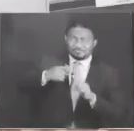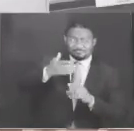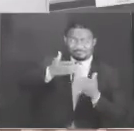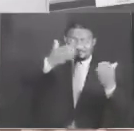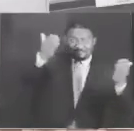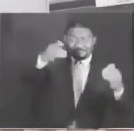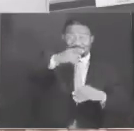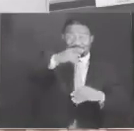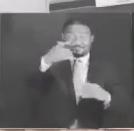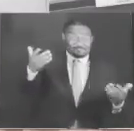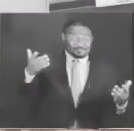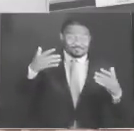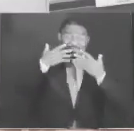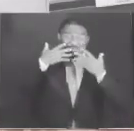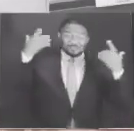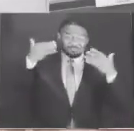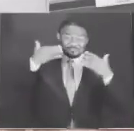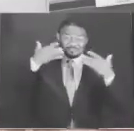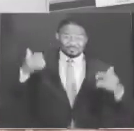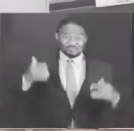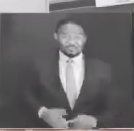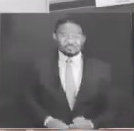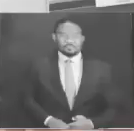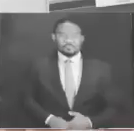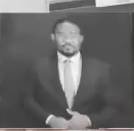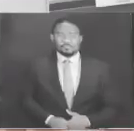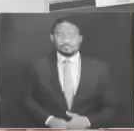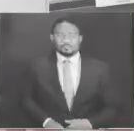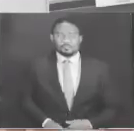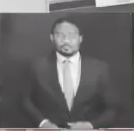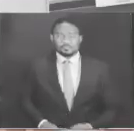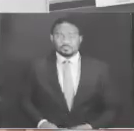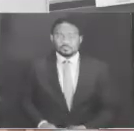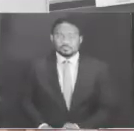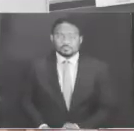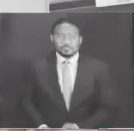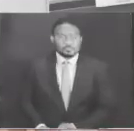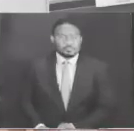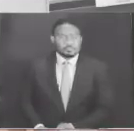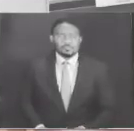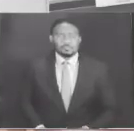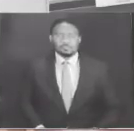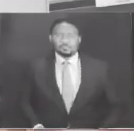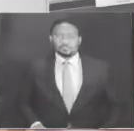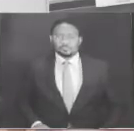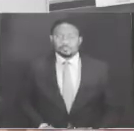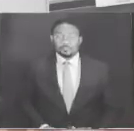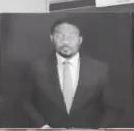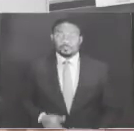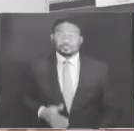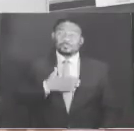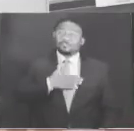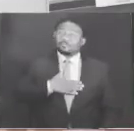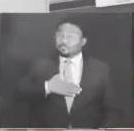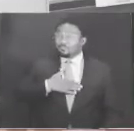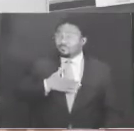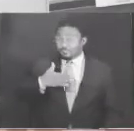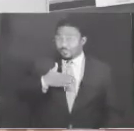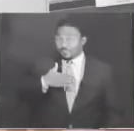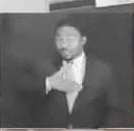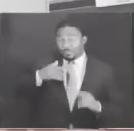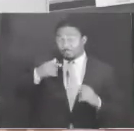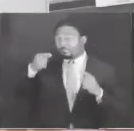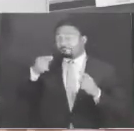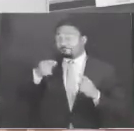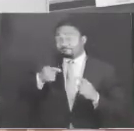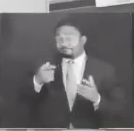making some noise. Mr. Speaker, please, order. My submission, Mr. Speaker, my submission is to the